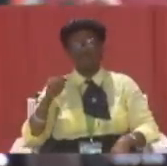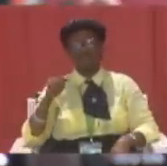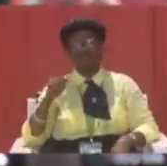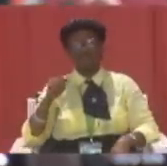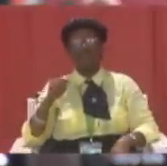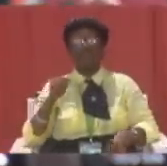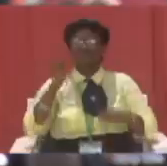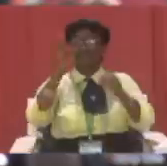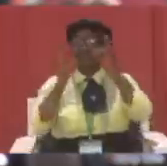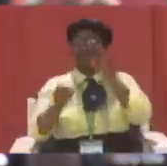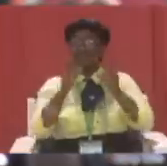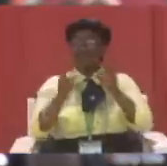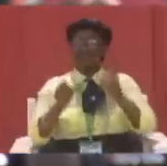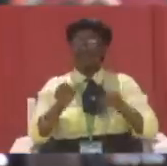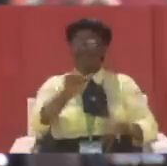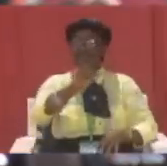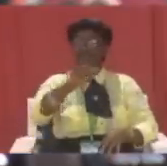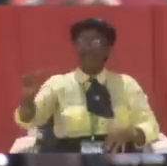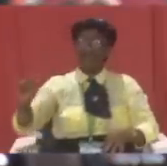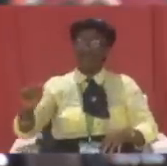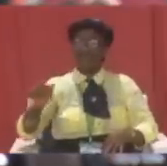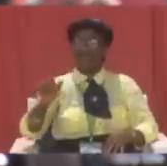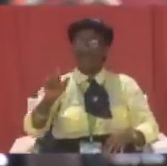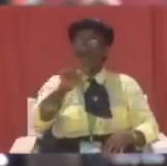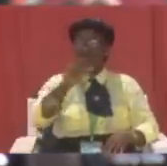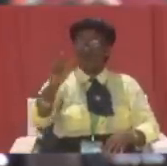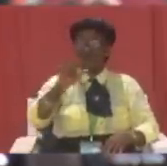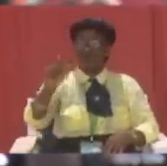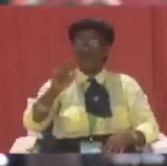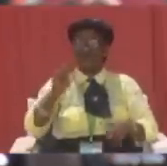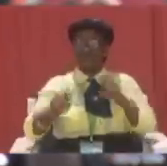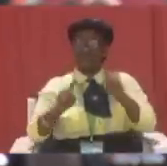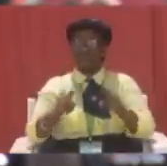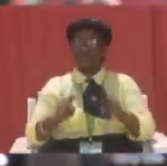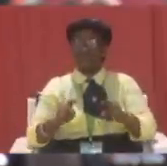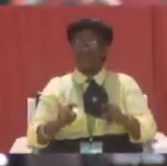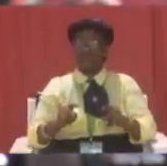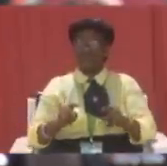if 100 people rush at a man,